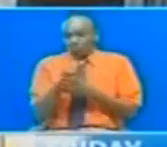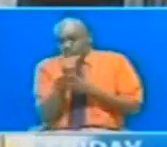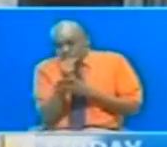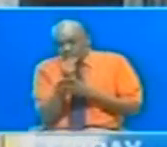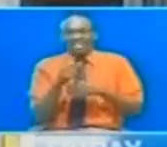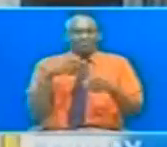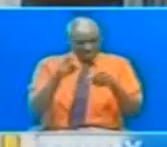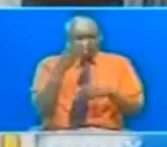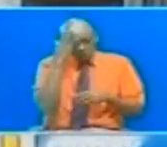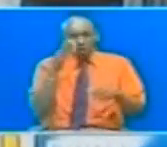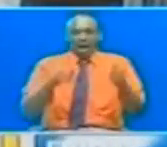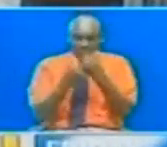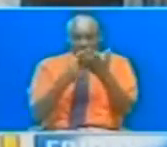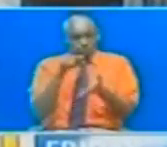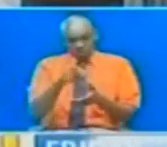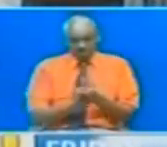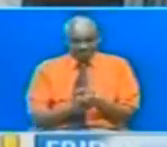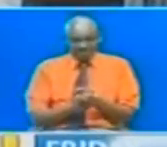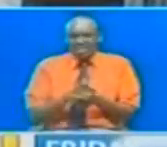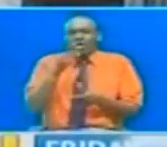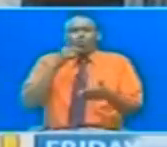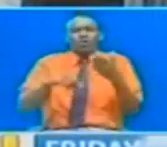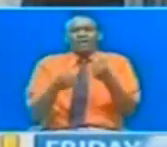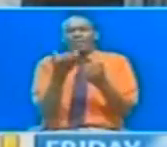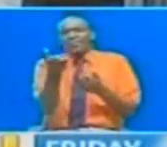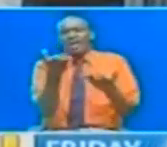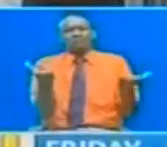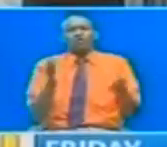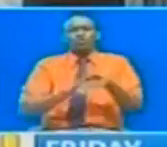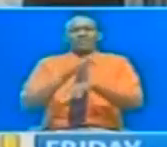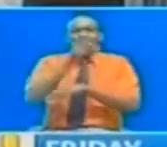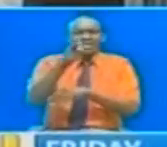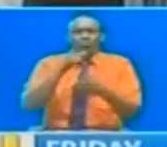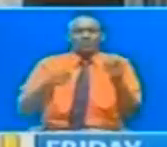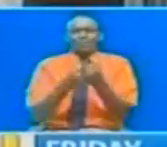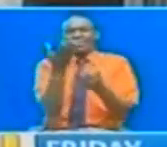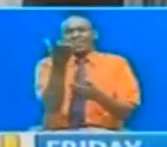there. Victor, a very good evening to you. Maybe you can take us through the day's events.